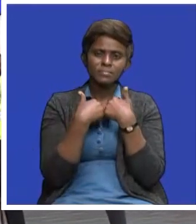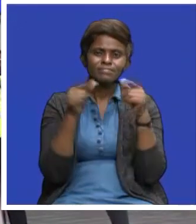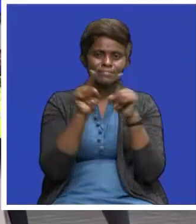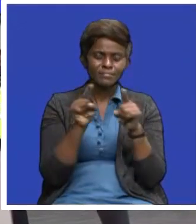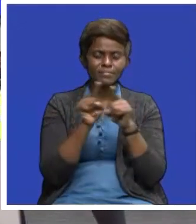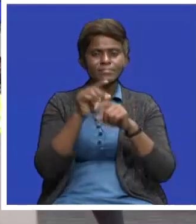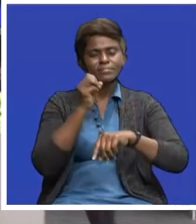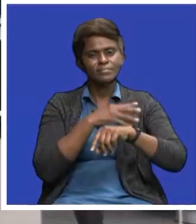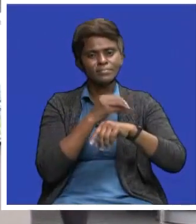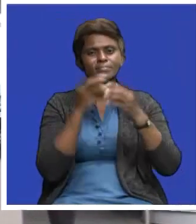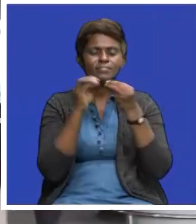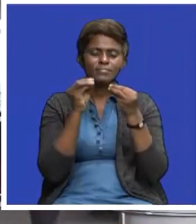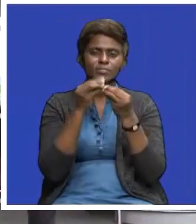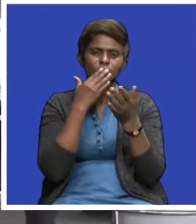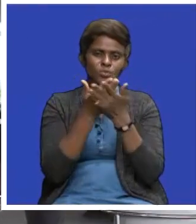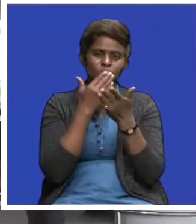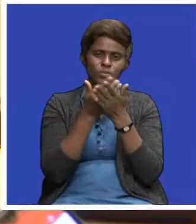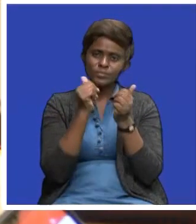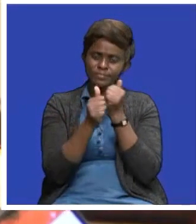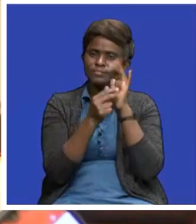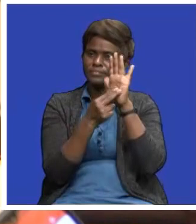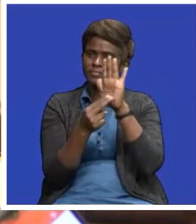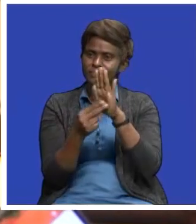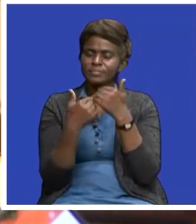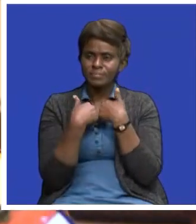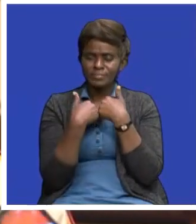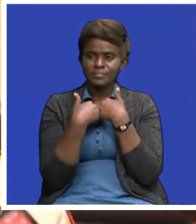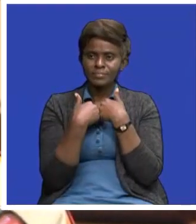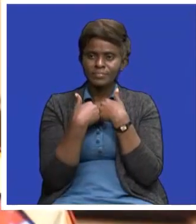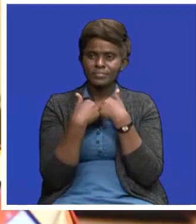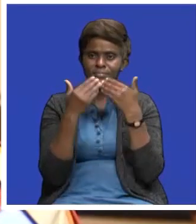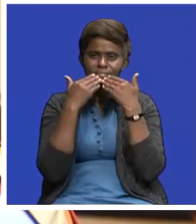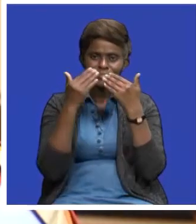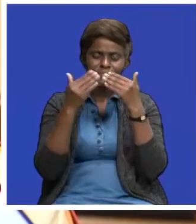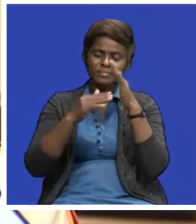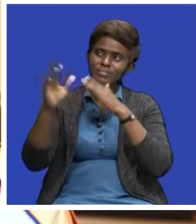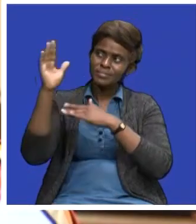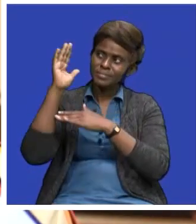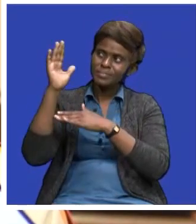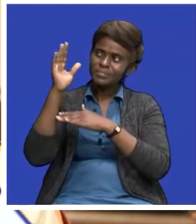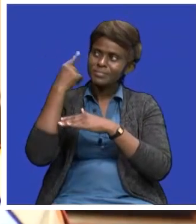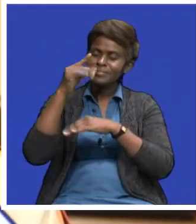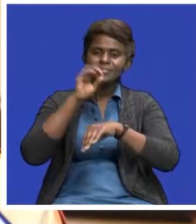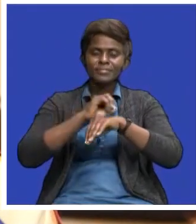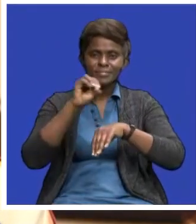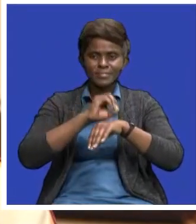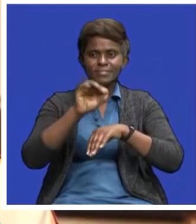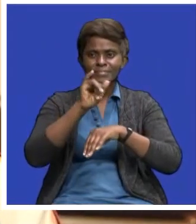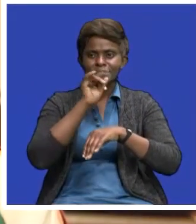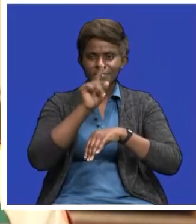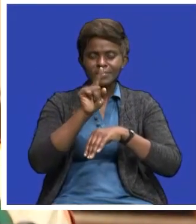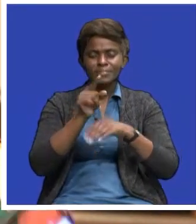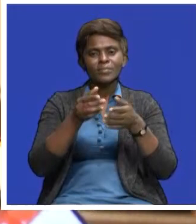of investment which are slowly paying off. I would like to thank God firstly for this opportunity granted to